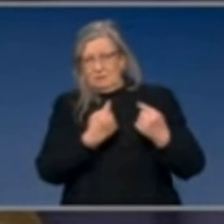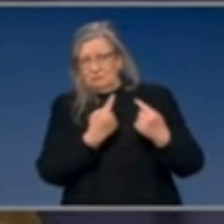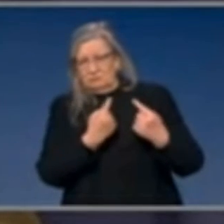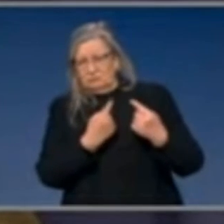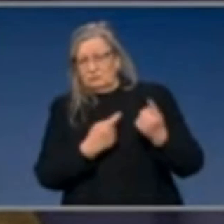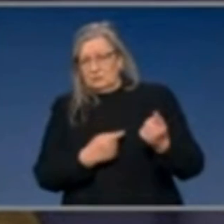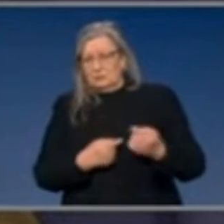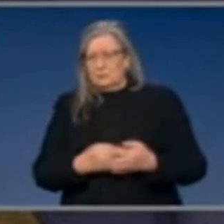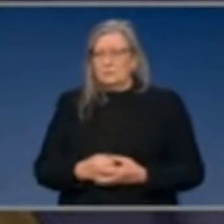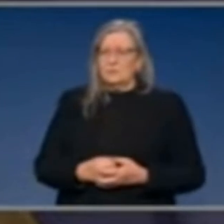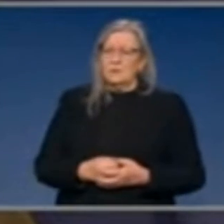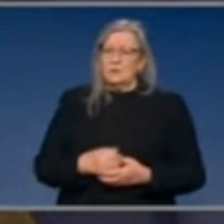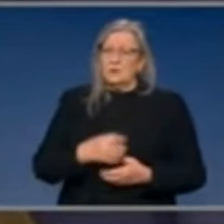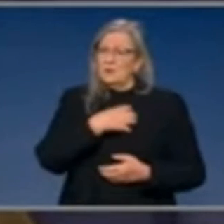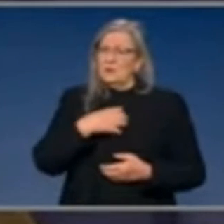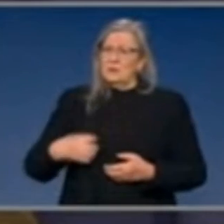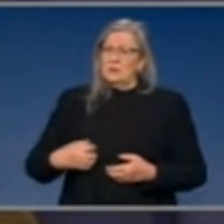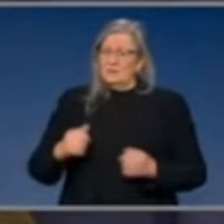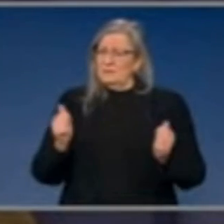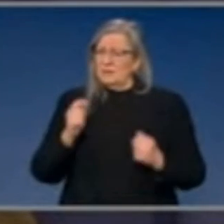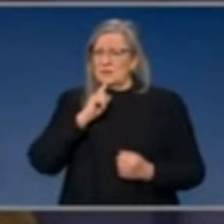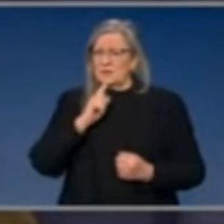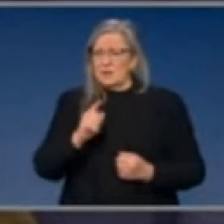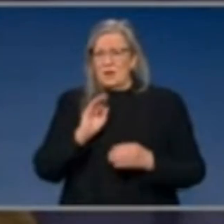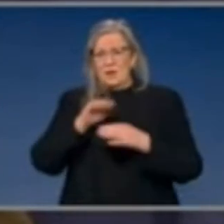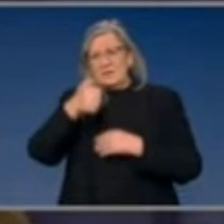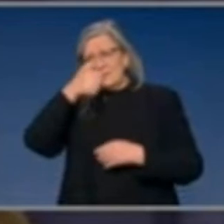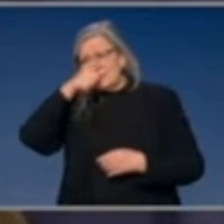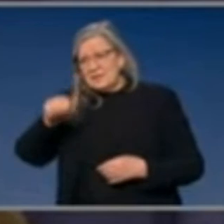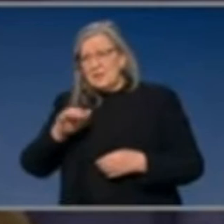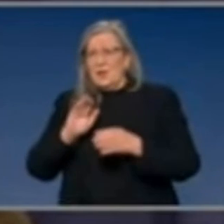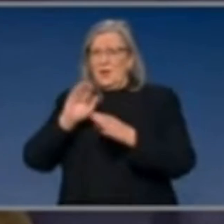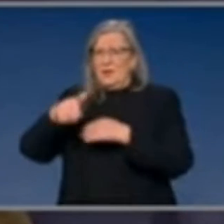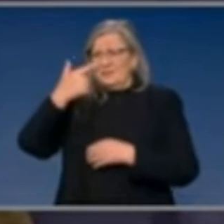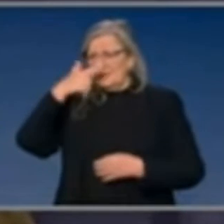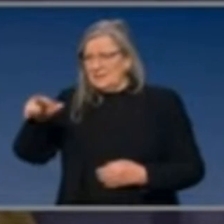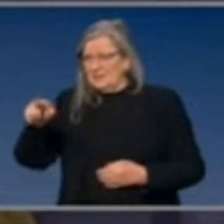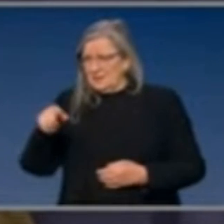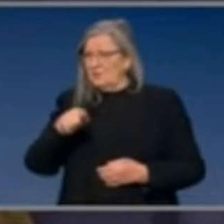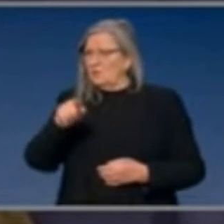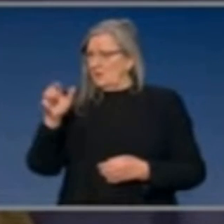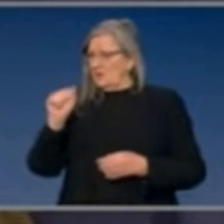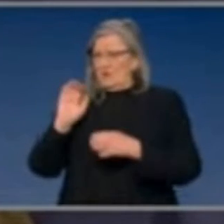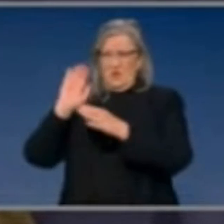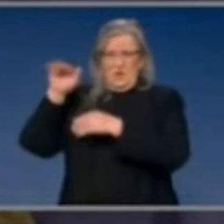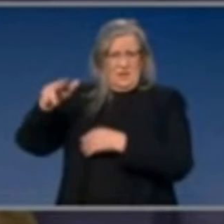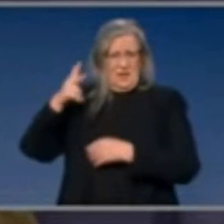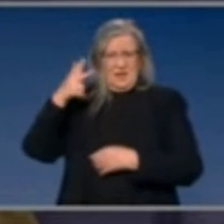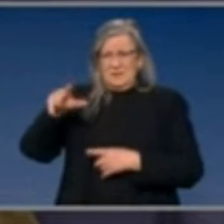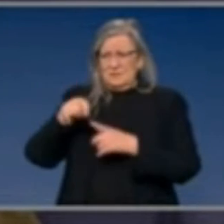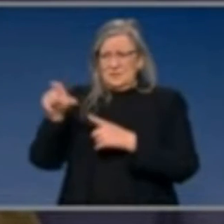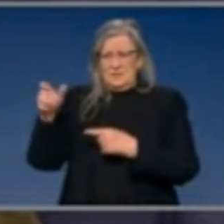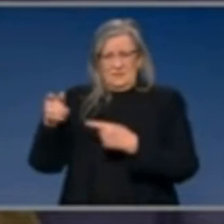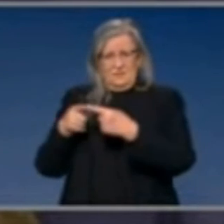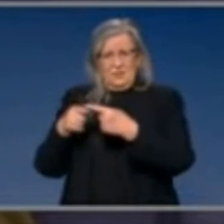good coverage rates we've got in the most vulnerable, the over 70s and the over 60s, above 80% first dosing. Since then, we've